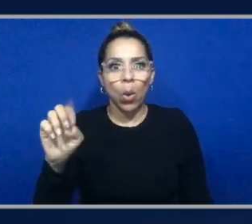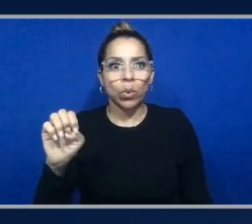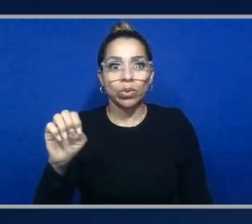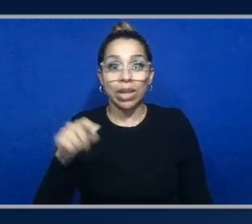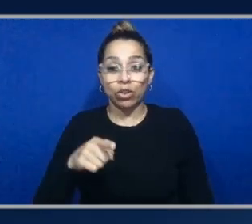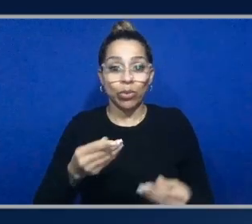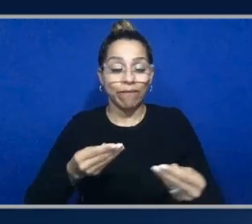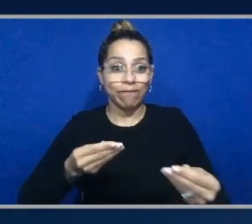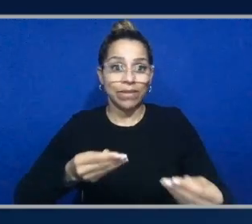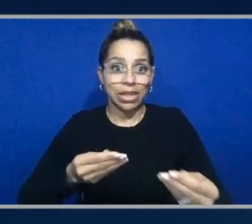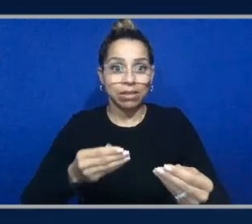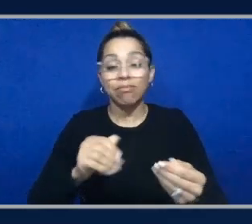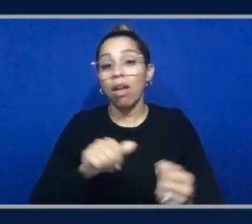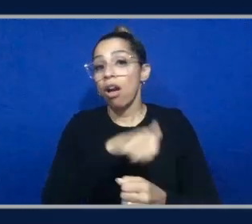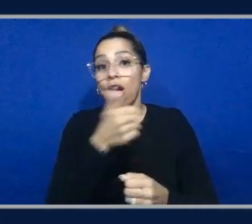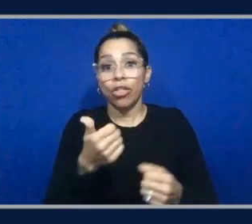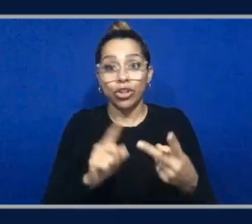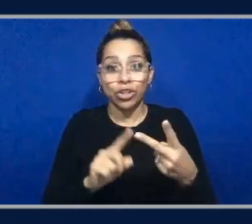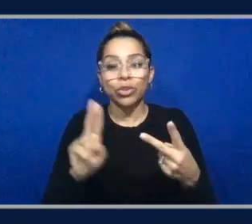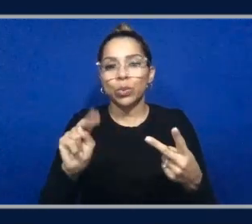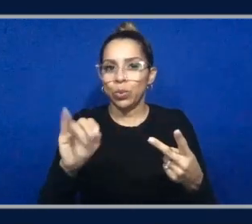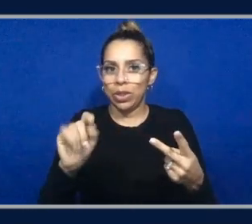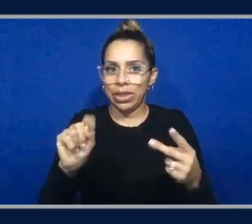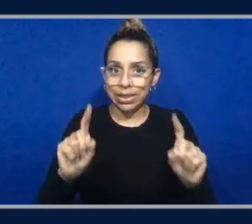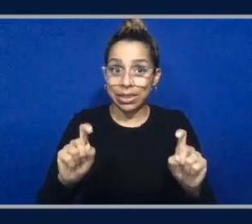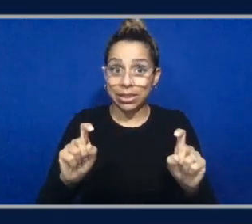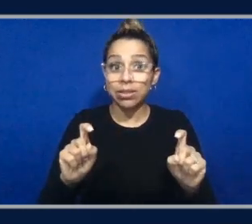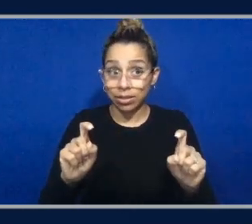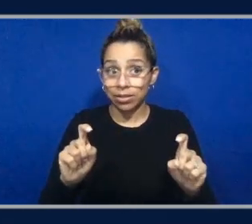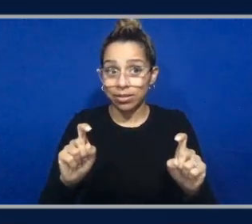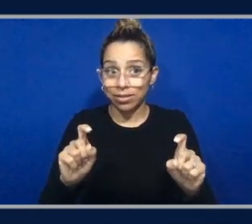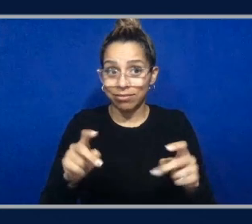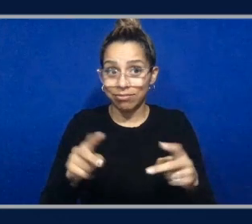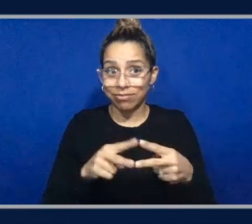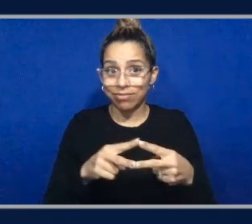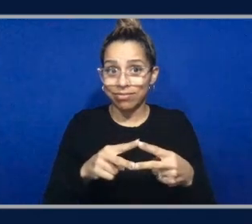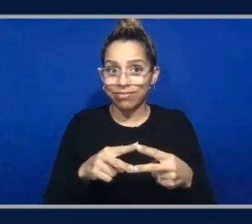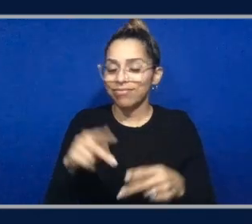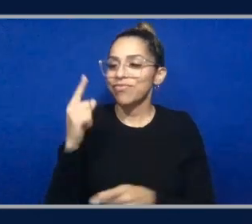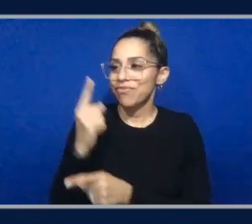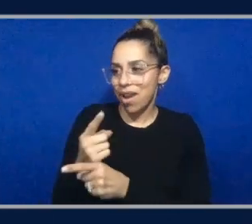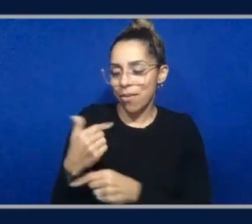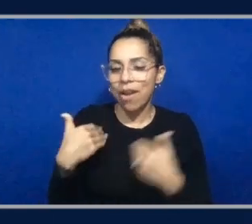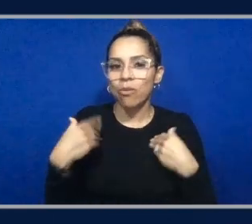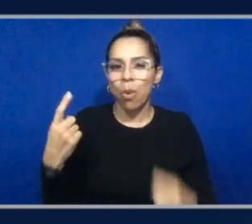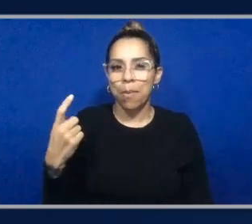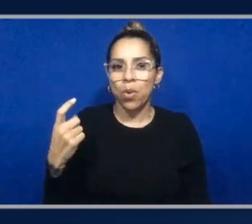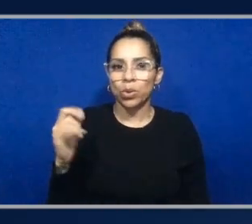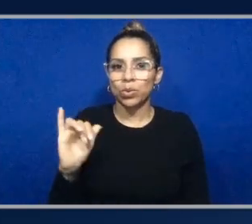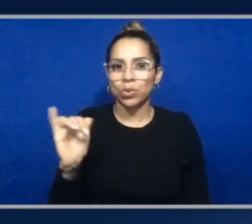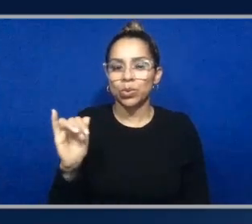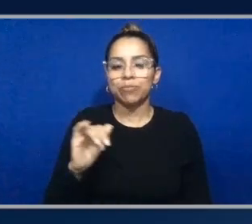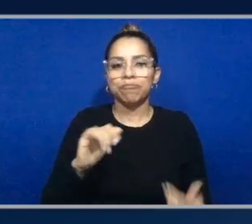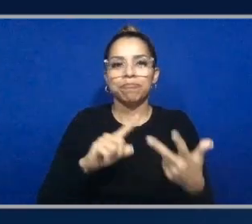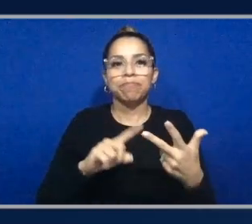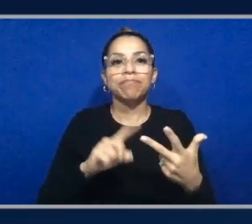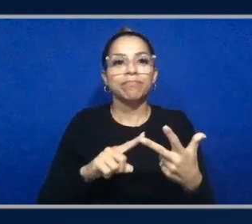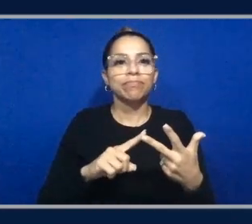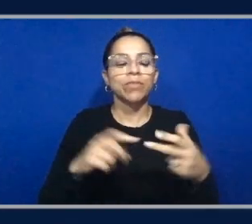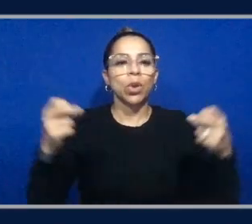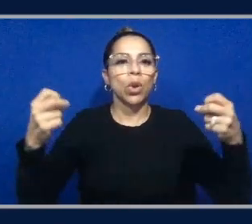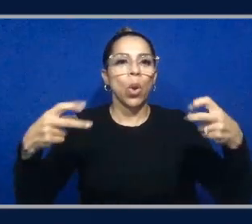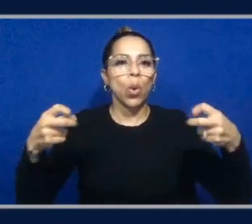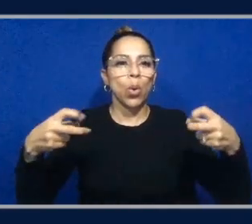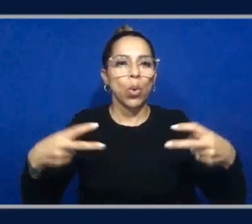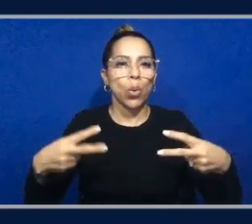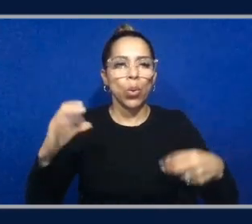other is for creating unit testing. Yes, and then we have one more. That is correct. Yeah, and we have one more as well. We launched another one for doing code reviews. So